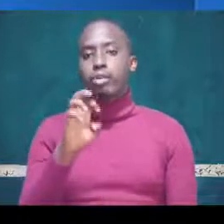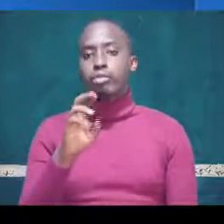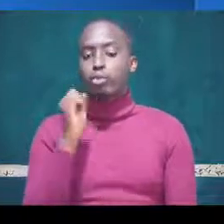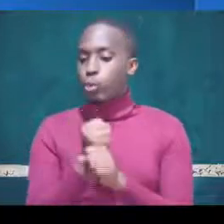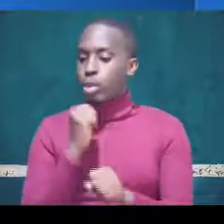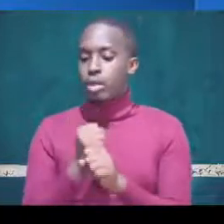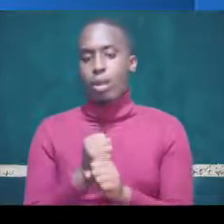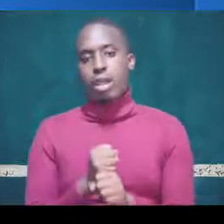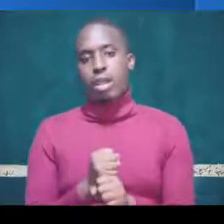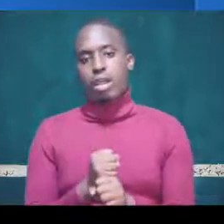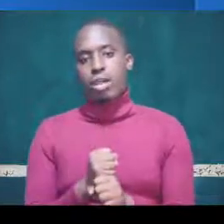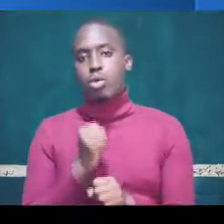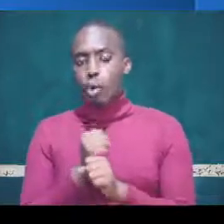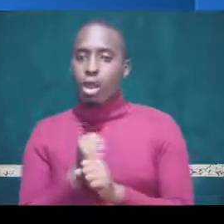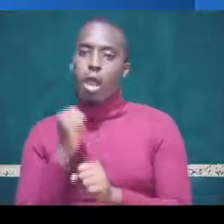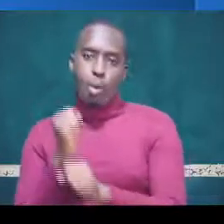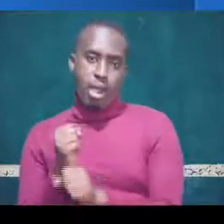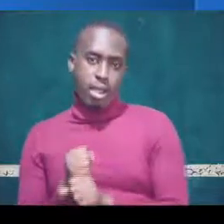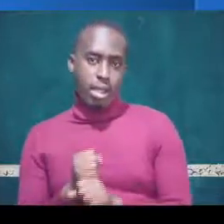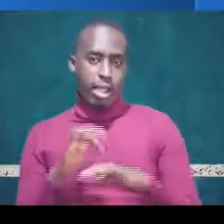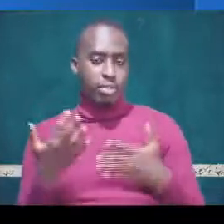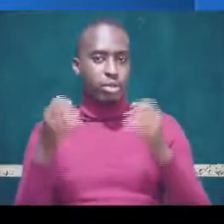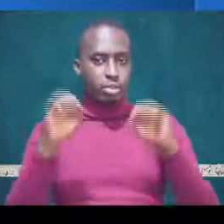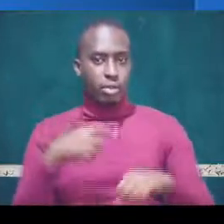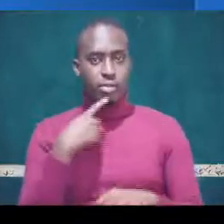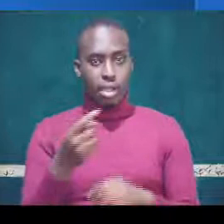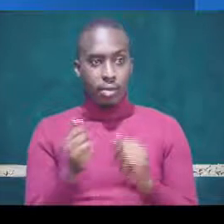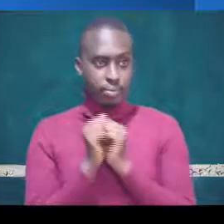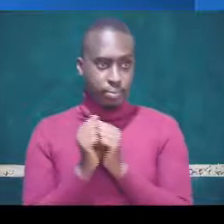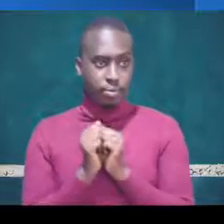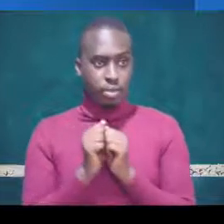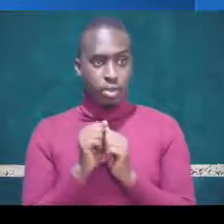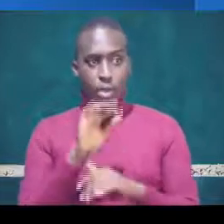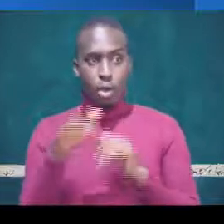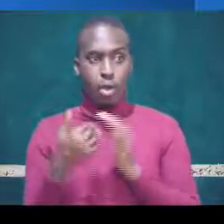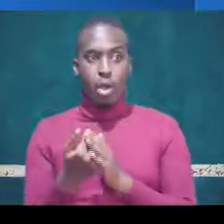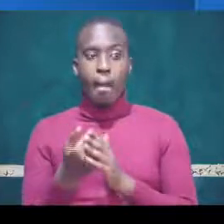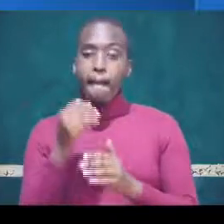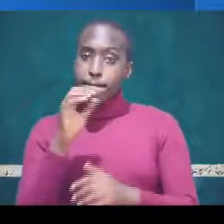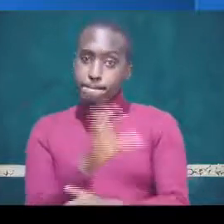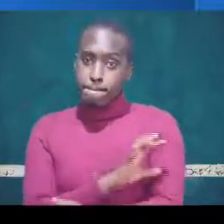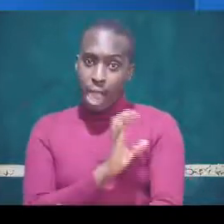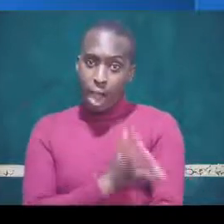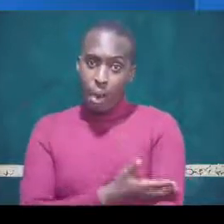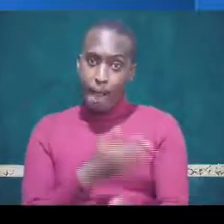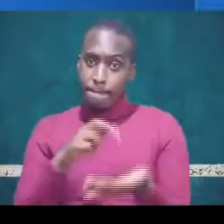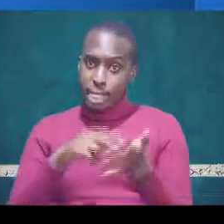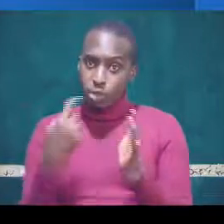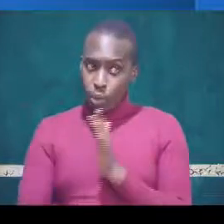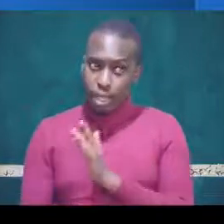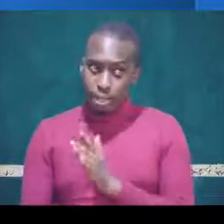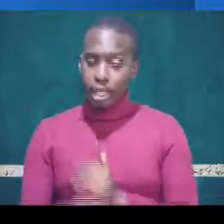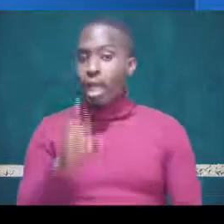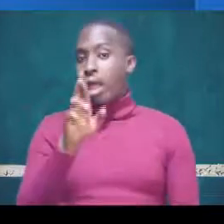work. Can you say that along with me? All of you students, what is power? Power is